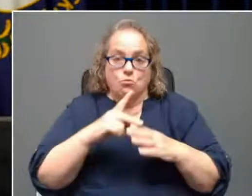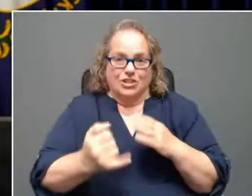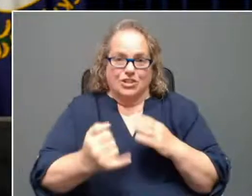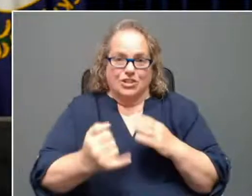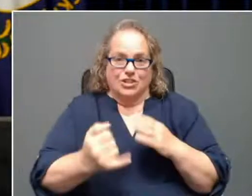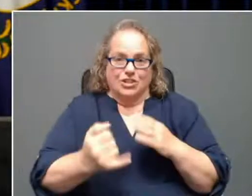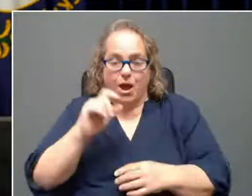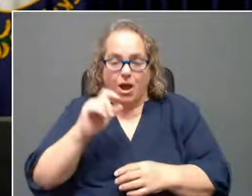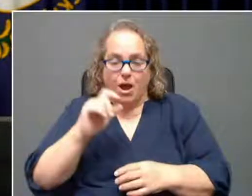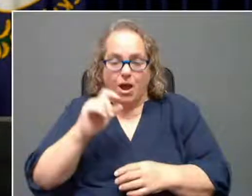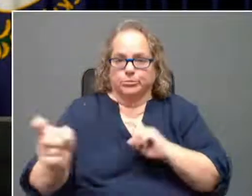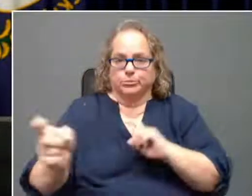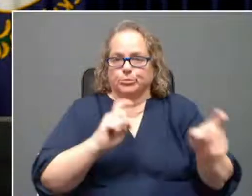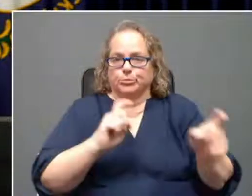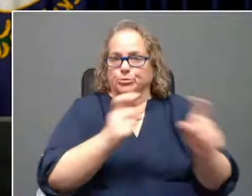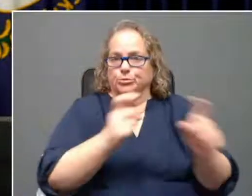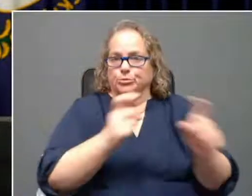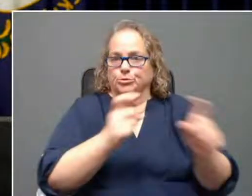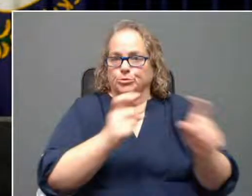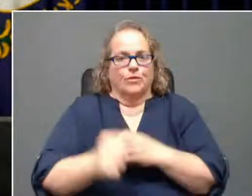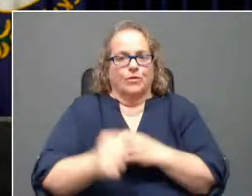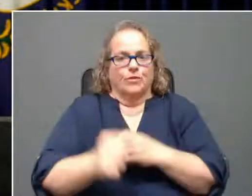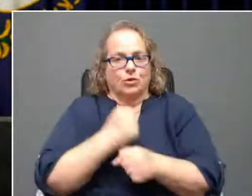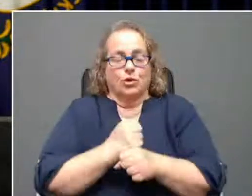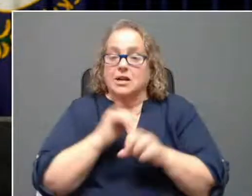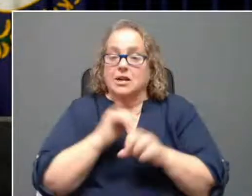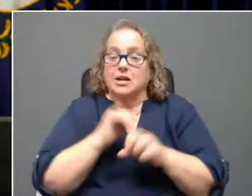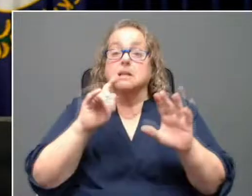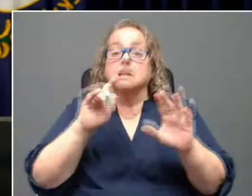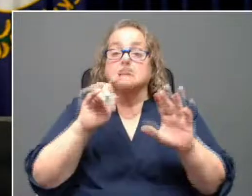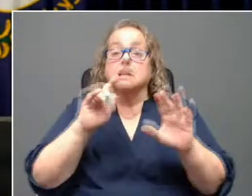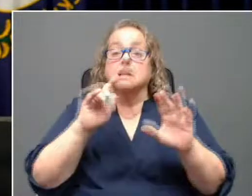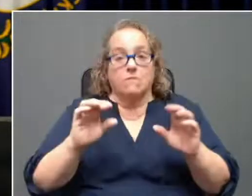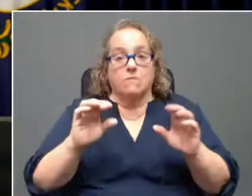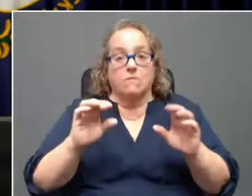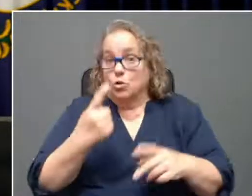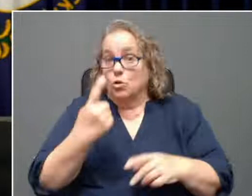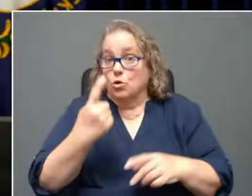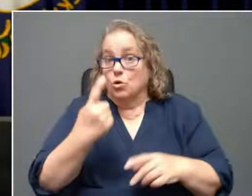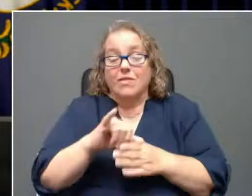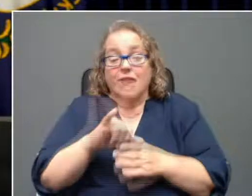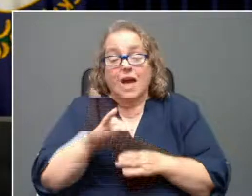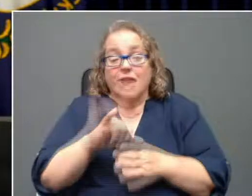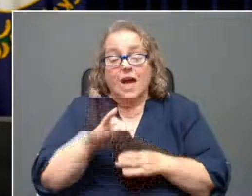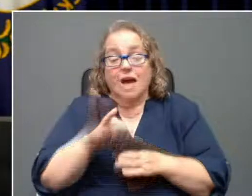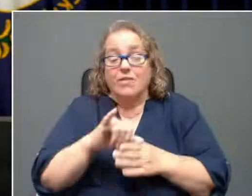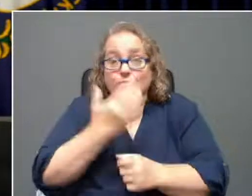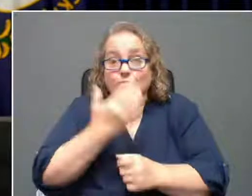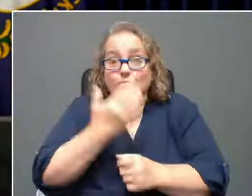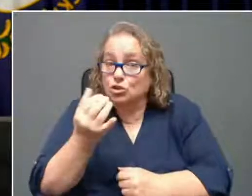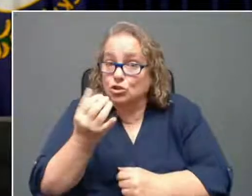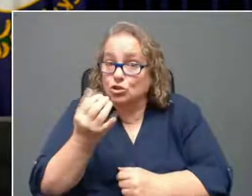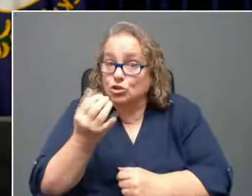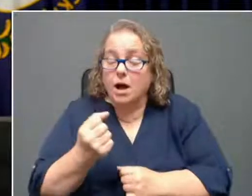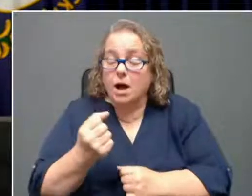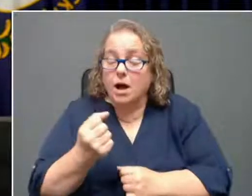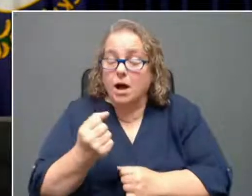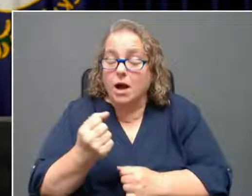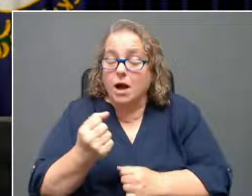year. This is an amazing opportunity, one that will create good jobs, one that